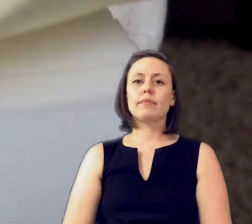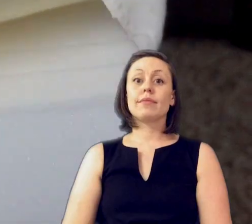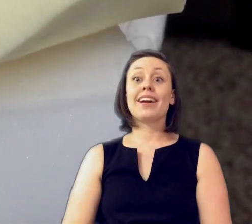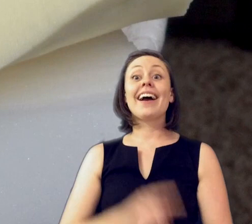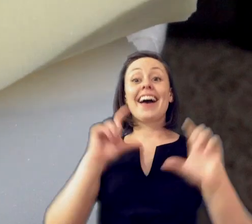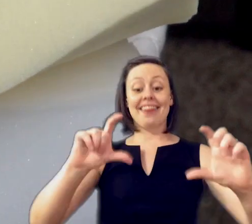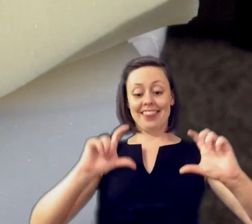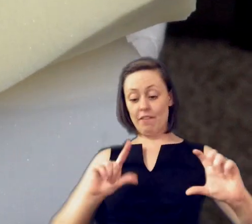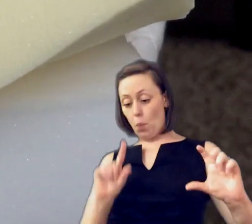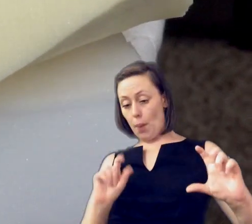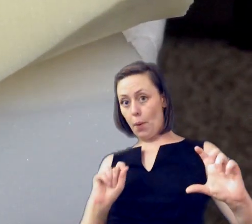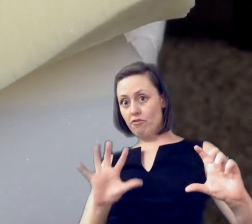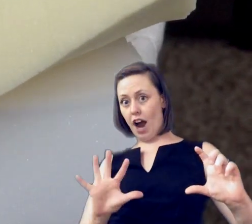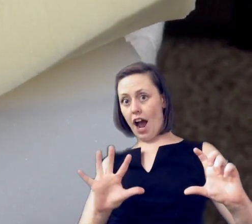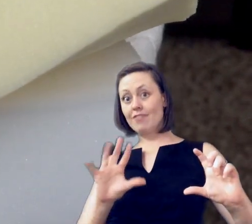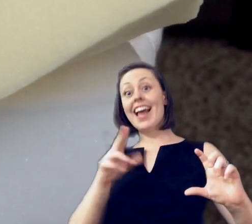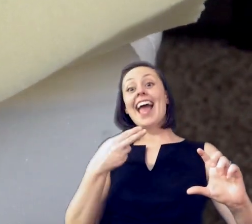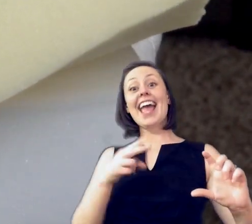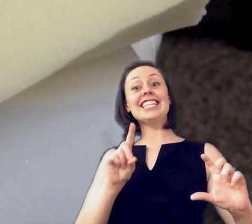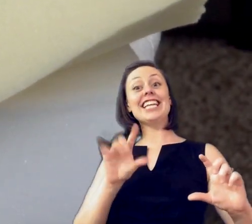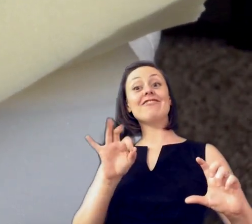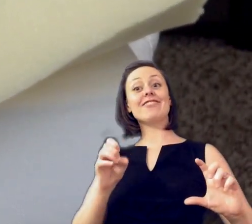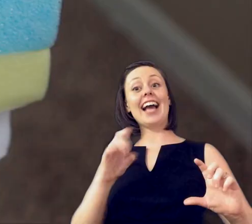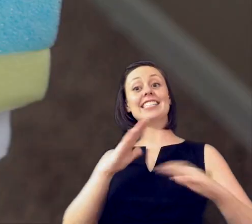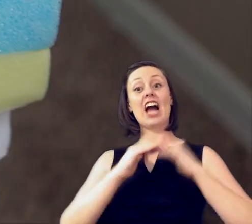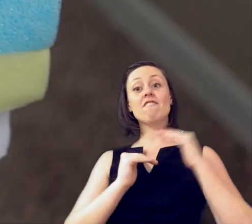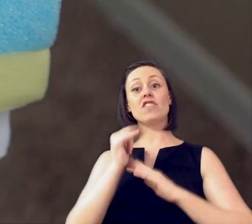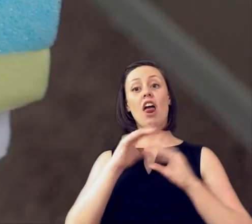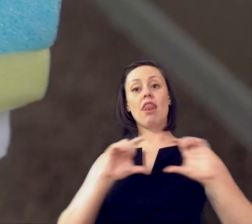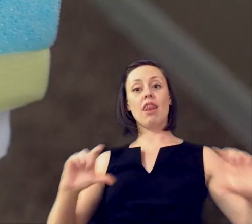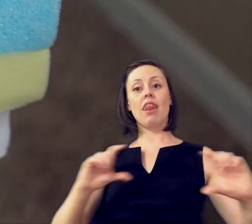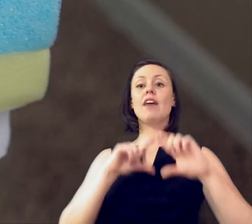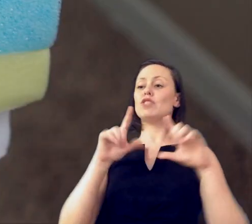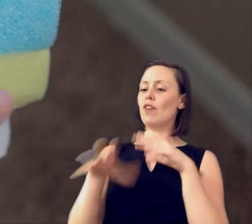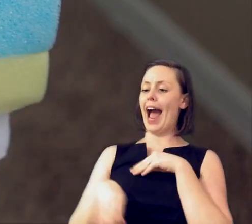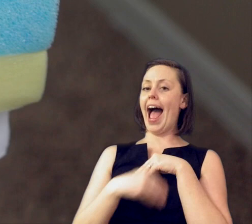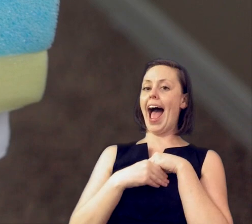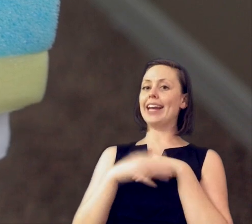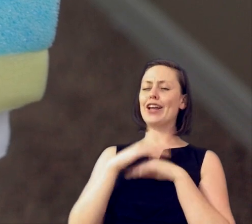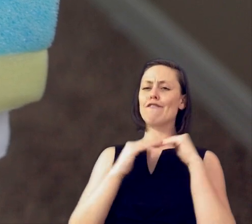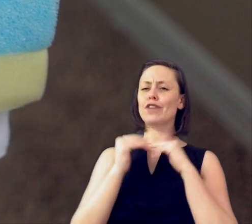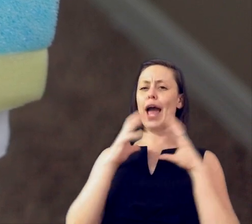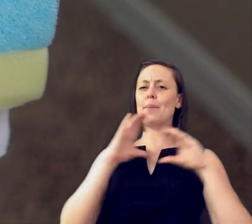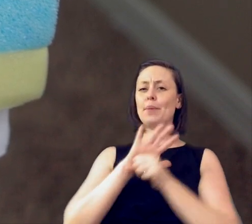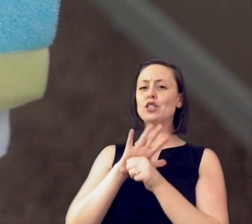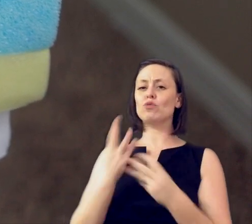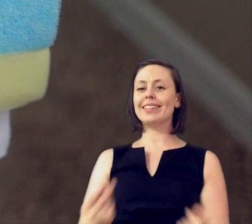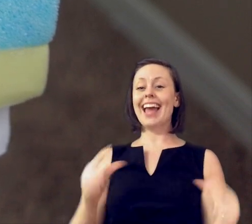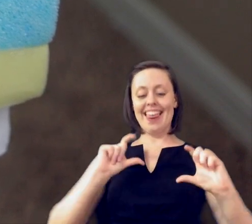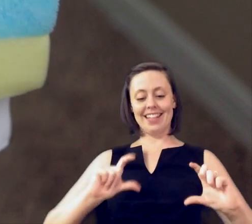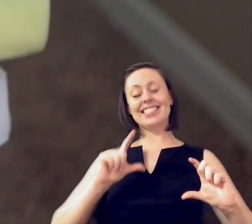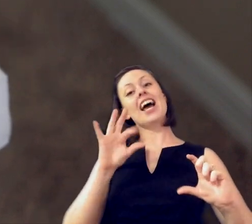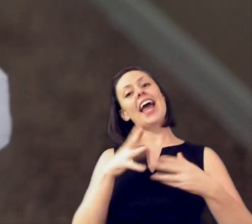You then have a 1.5 inch Polyflex comfort layer. This is for additional comfort and pressure relief, and the layer is a